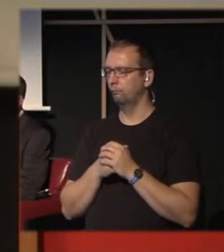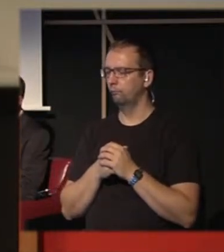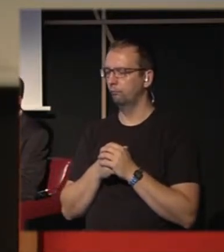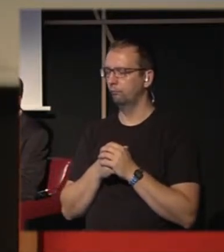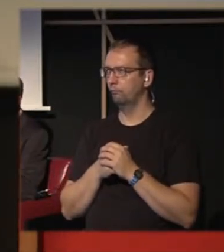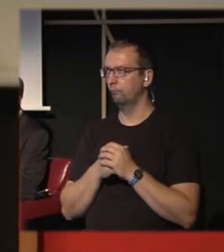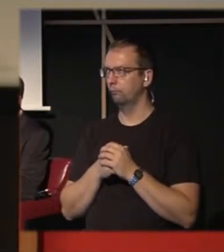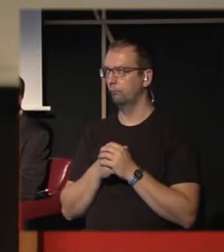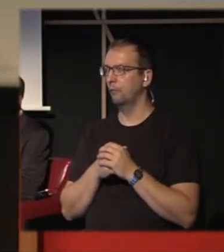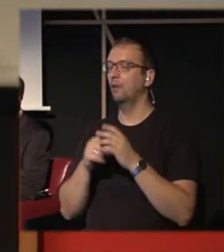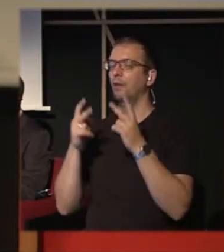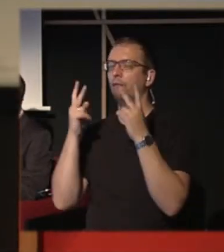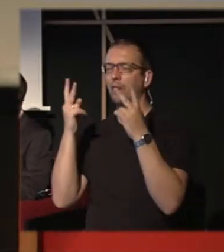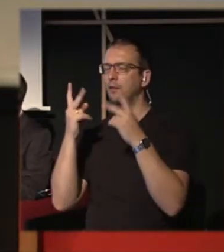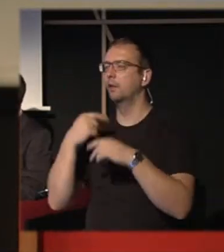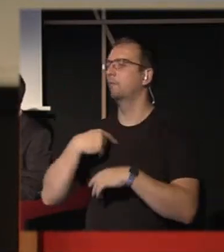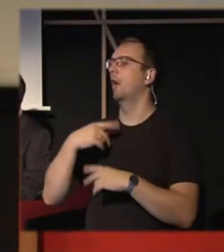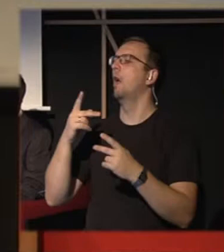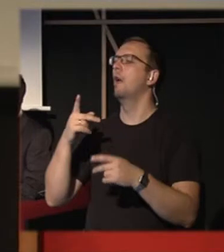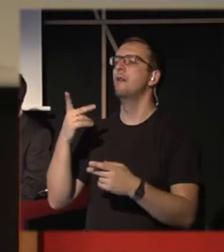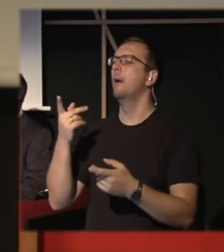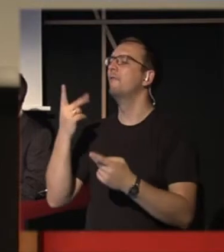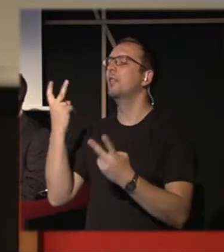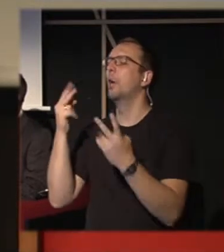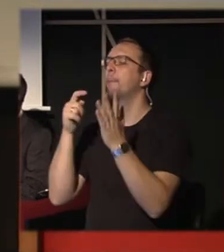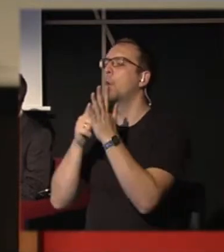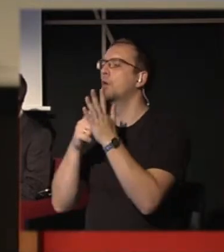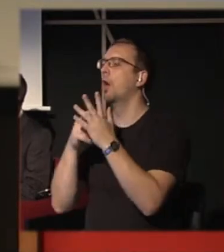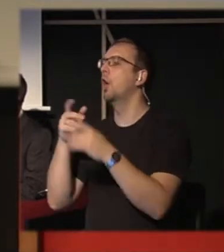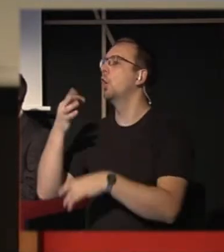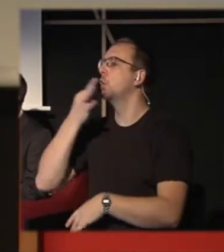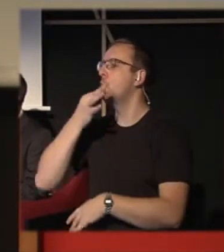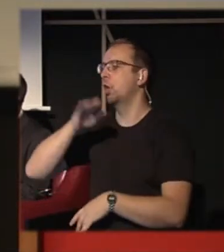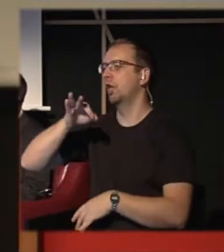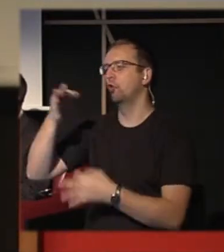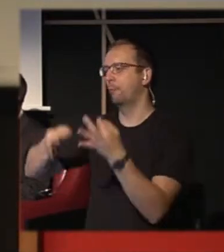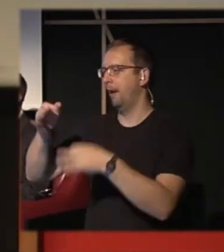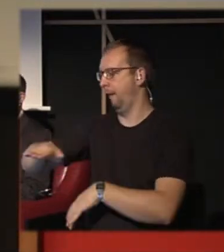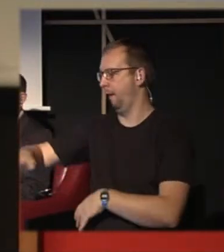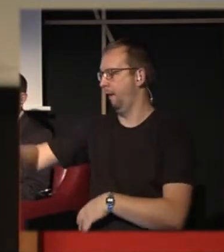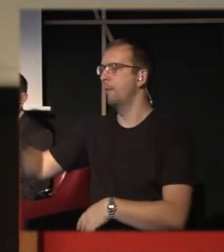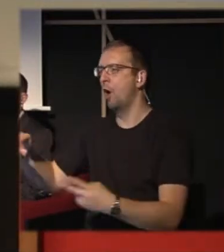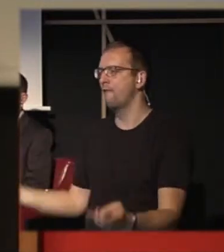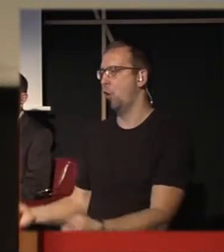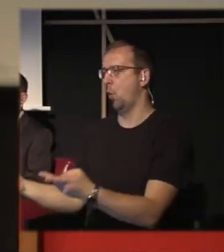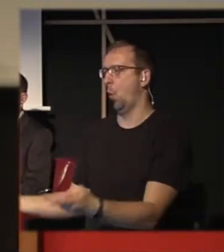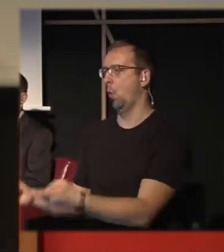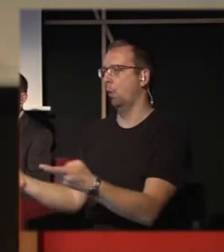lastly, just to give you an idea, last year, out of 719 clubs in top divisions in Europe,